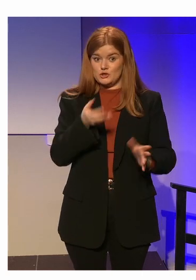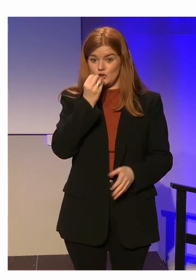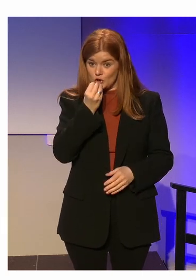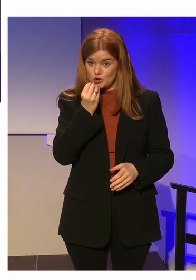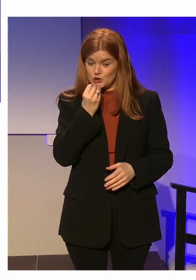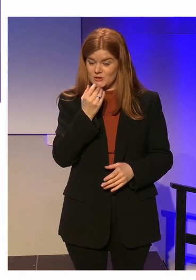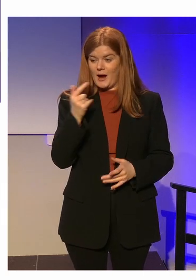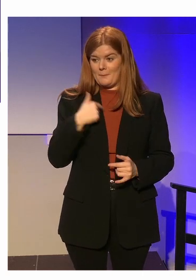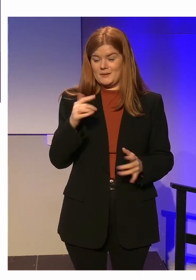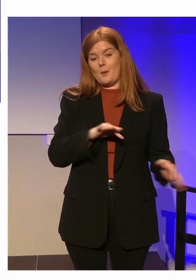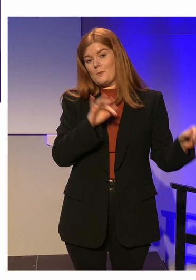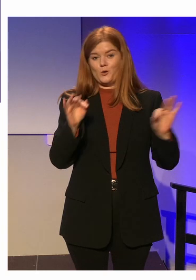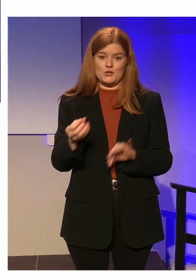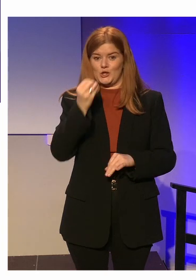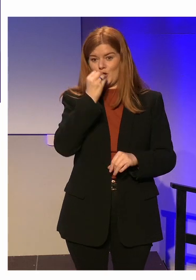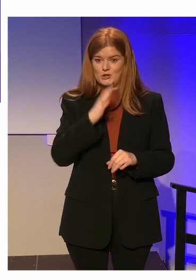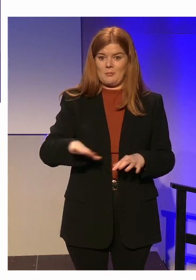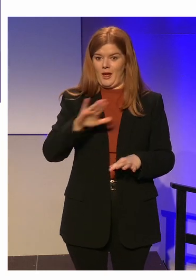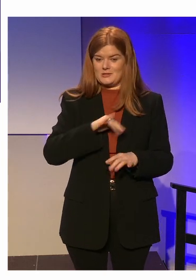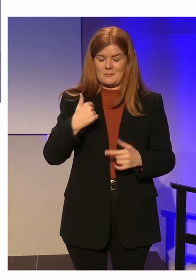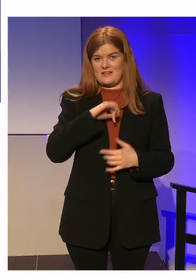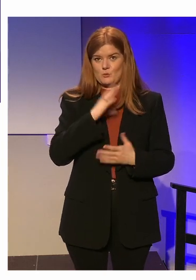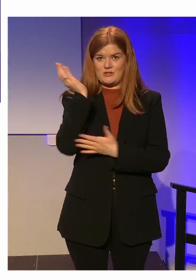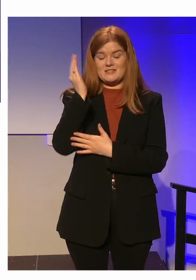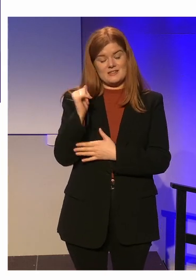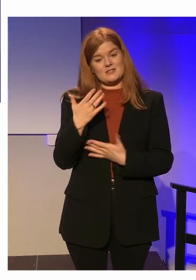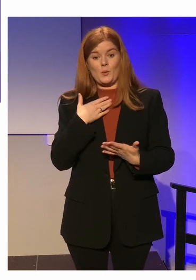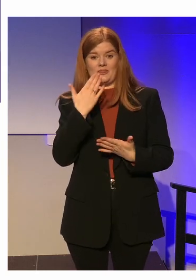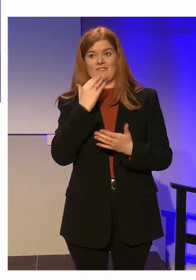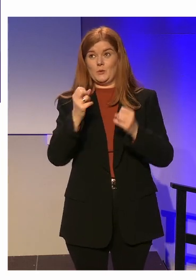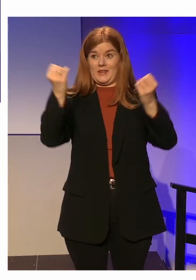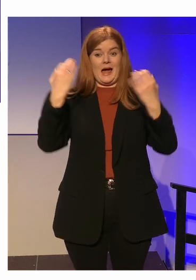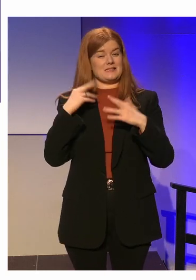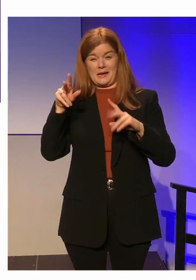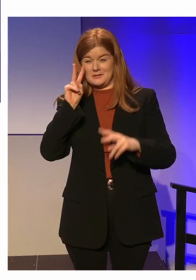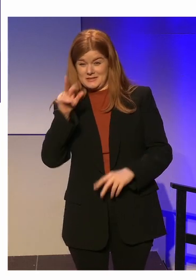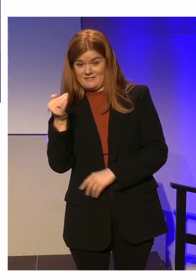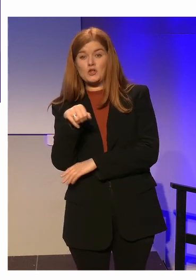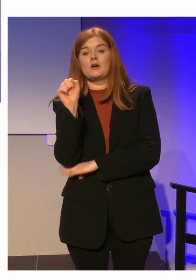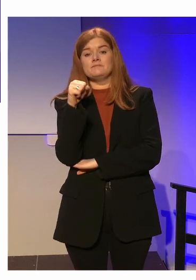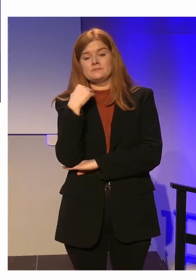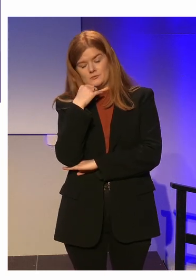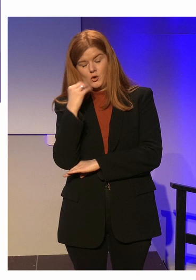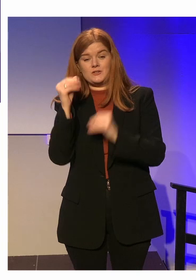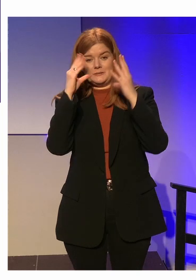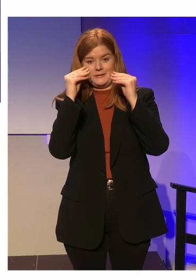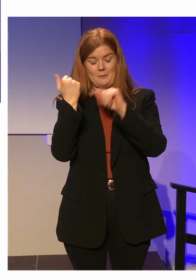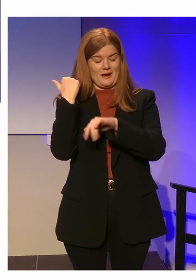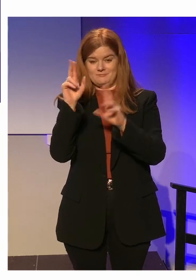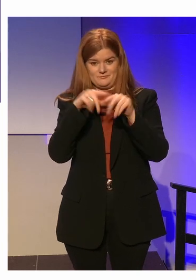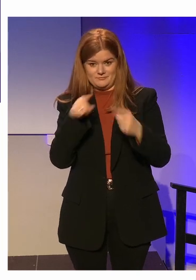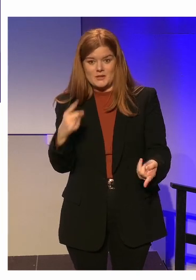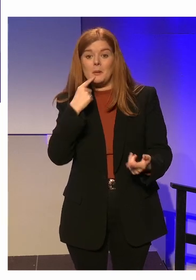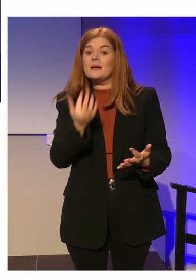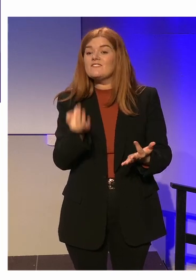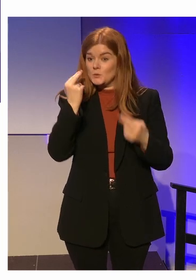the dreaded post-lunch spot. So I will, thankfully with the lights, I can't tell if you're nodding off in the back. But